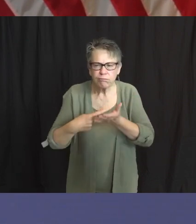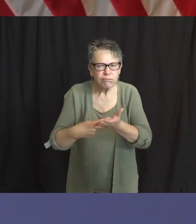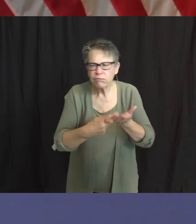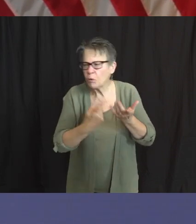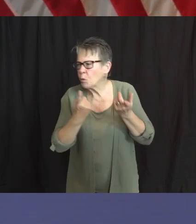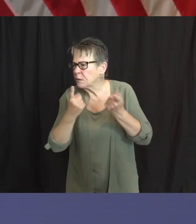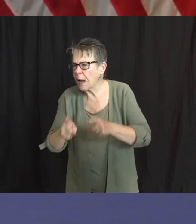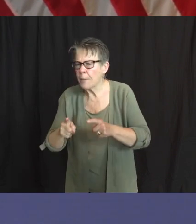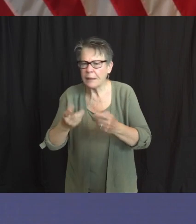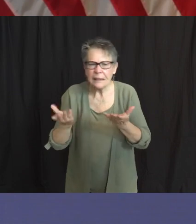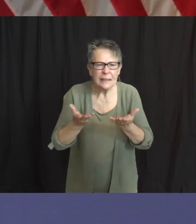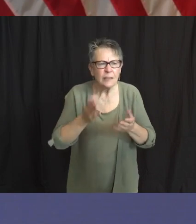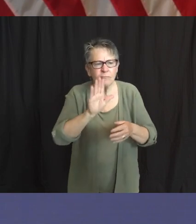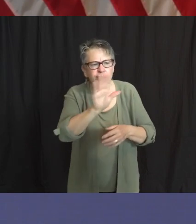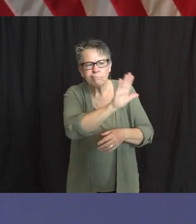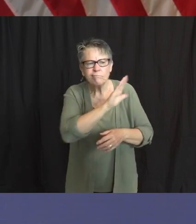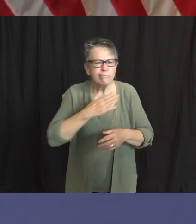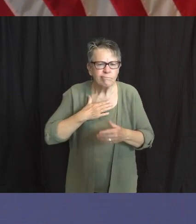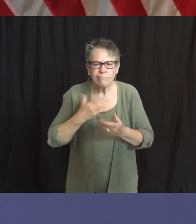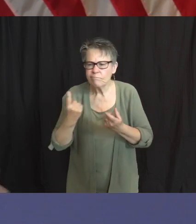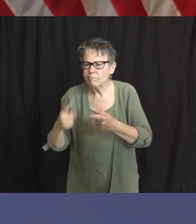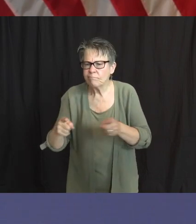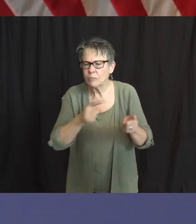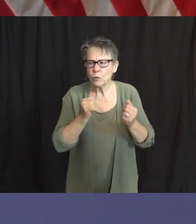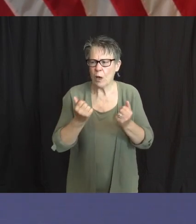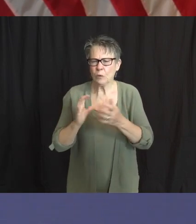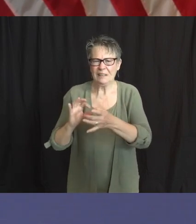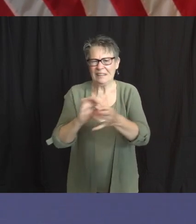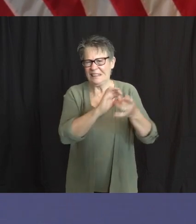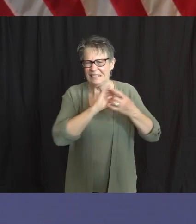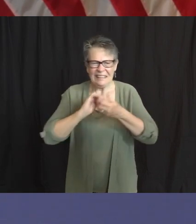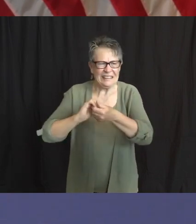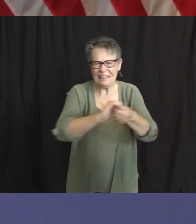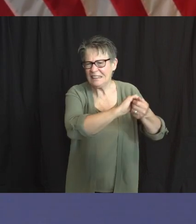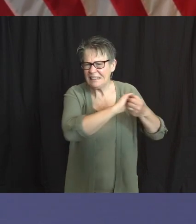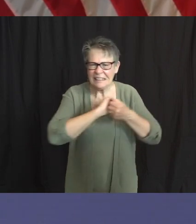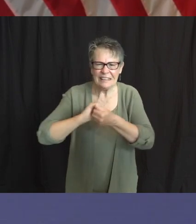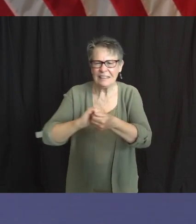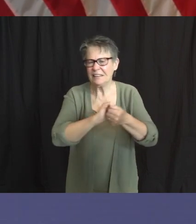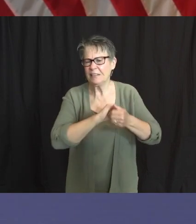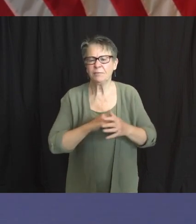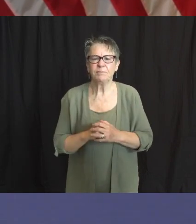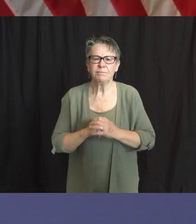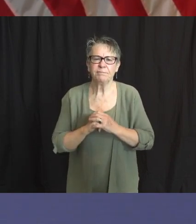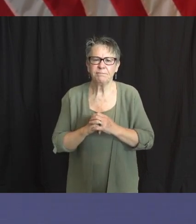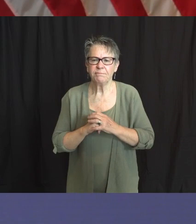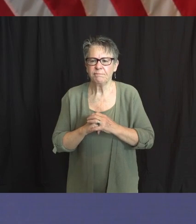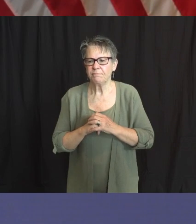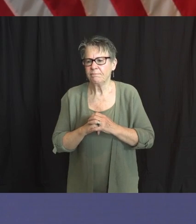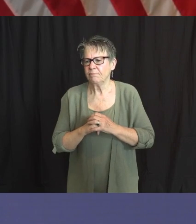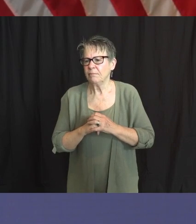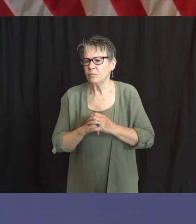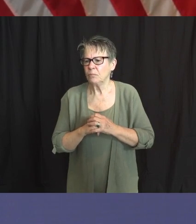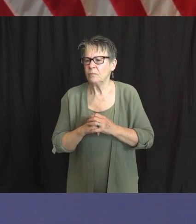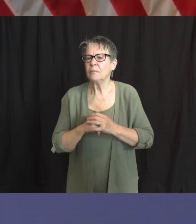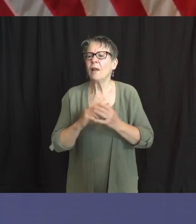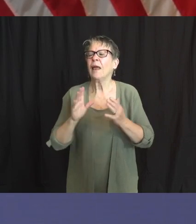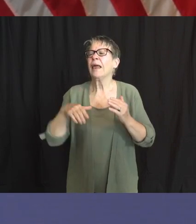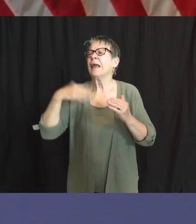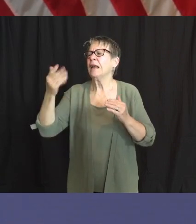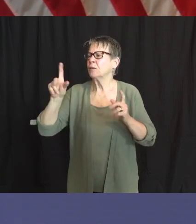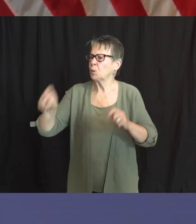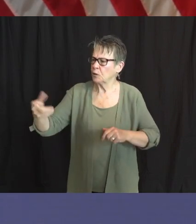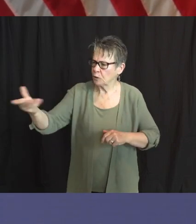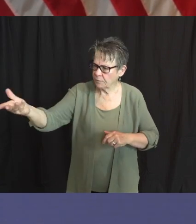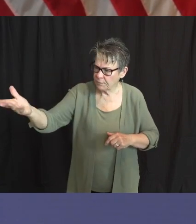council and directly as governors, and those are several updates that I have meant to give you. Good to have you. Thank you. Hi. First question, does